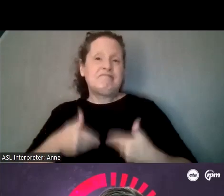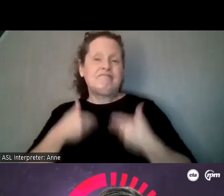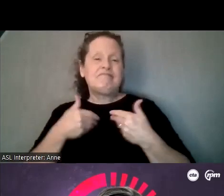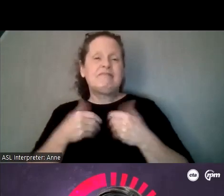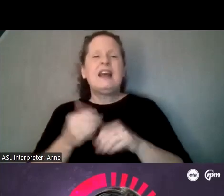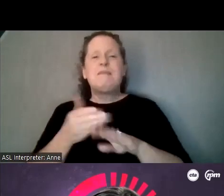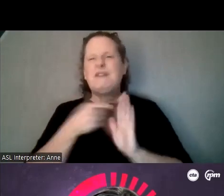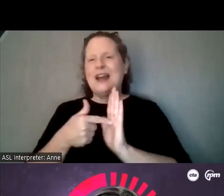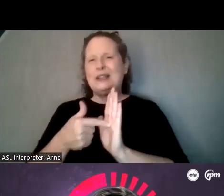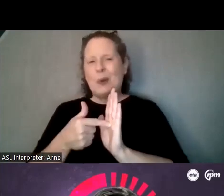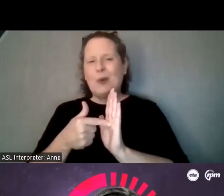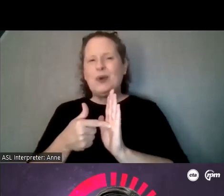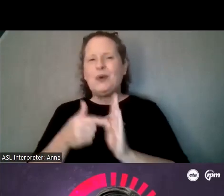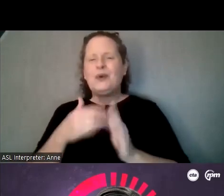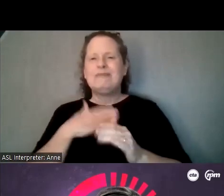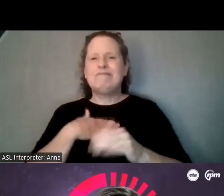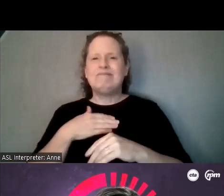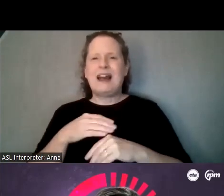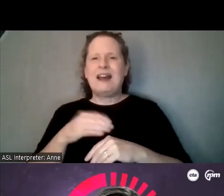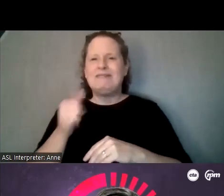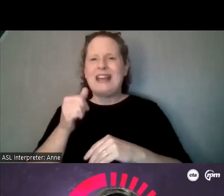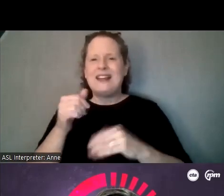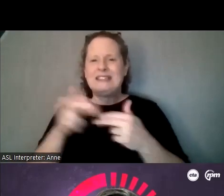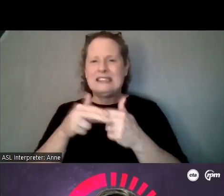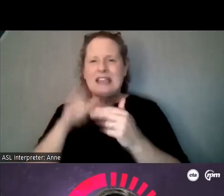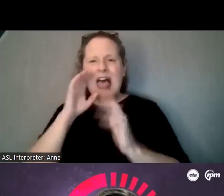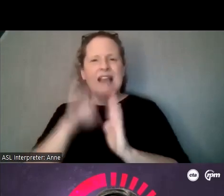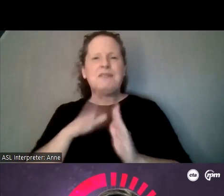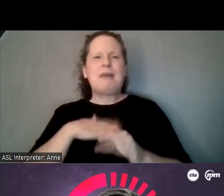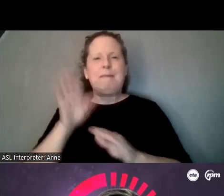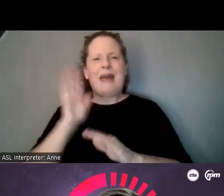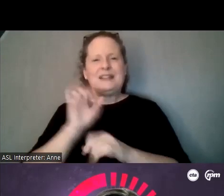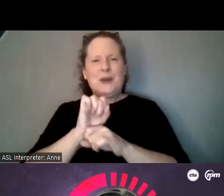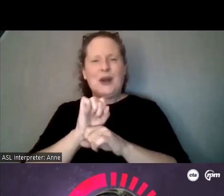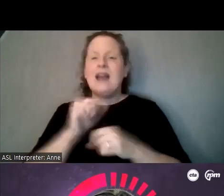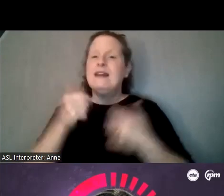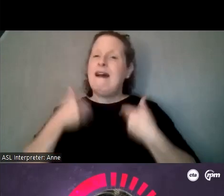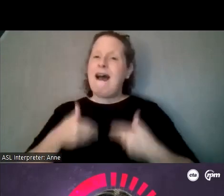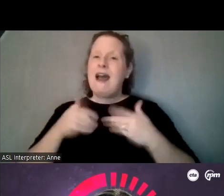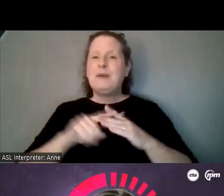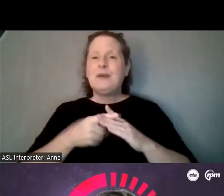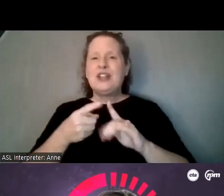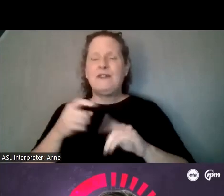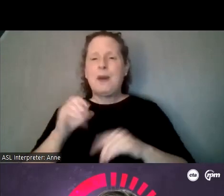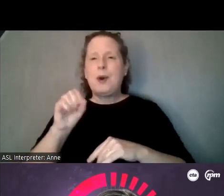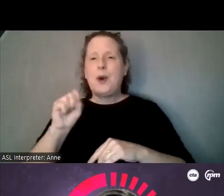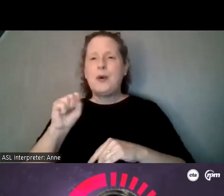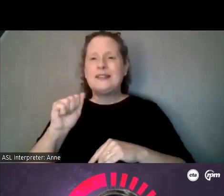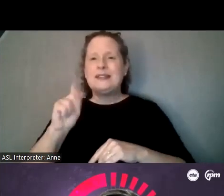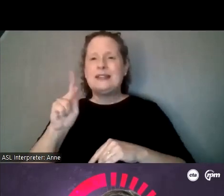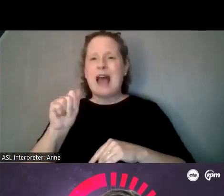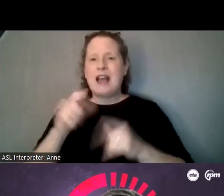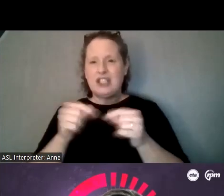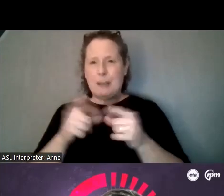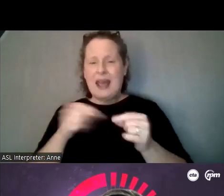showing everybody the 10 slides of my past work. I am originally from Osaka, Japan. I moved